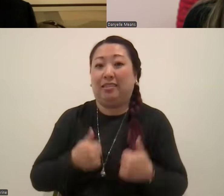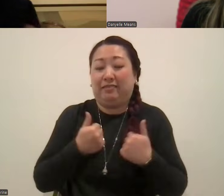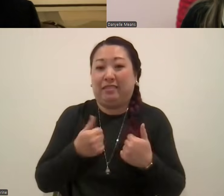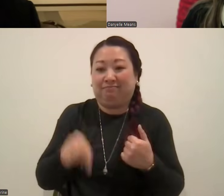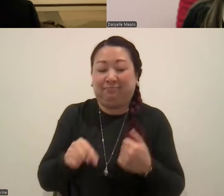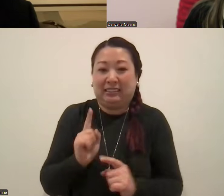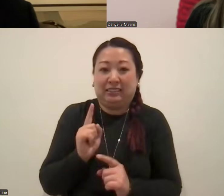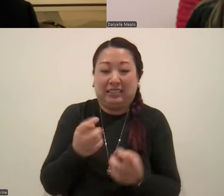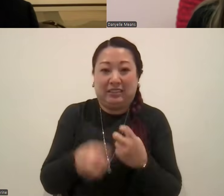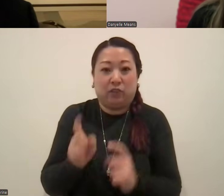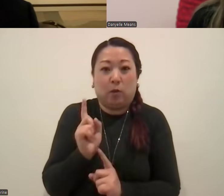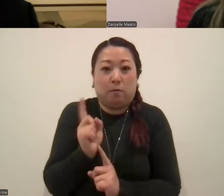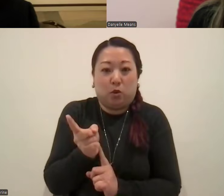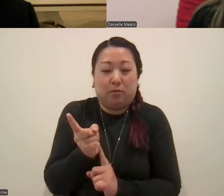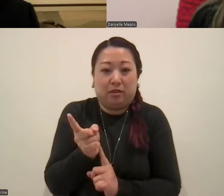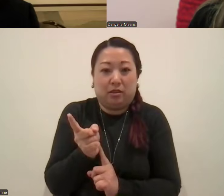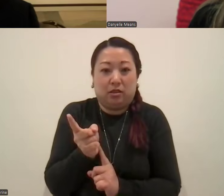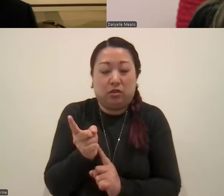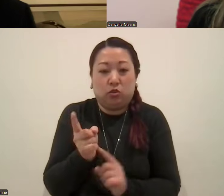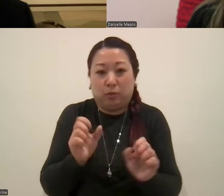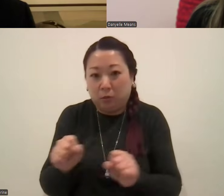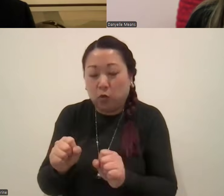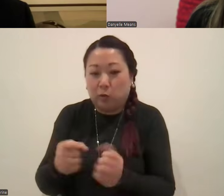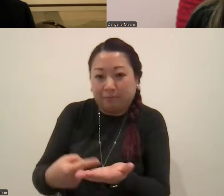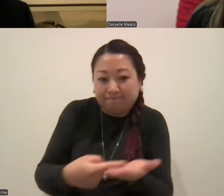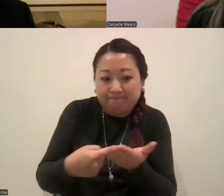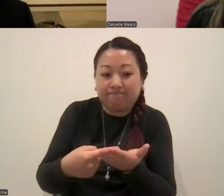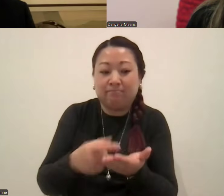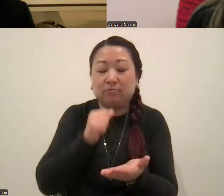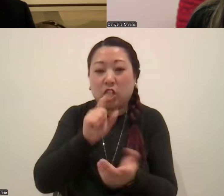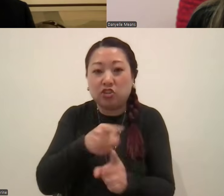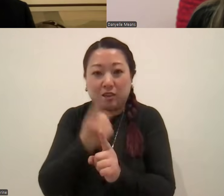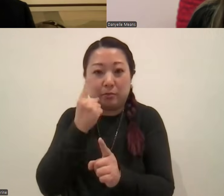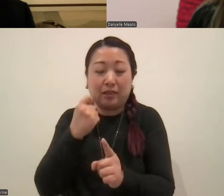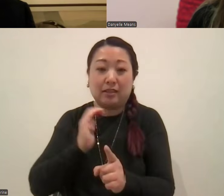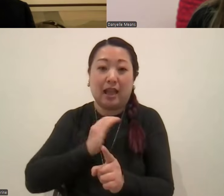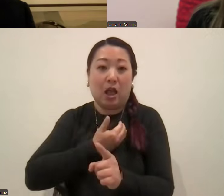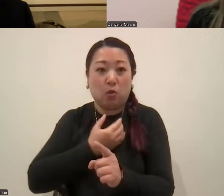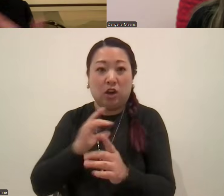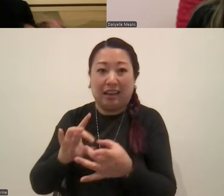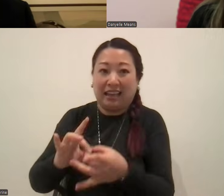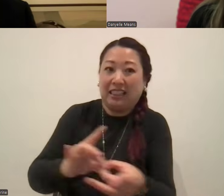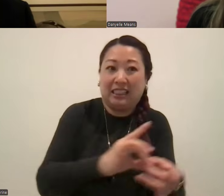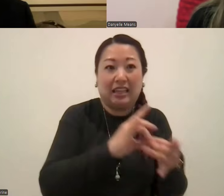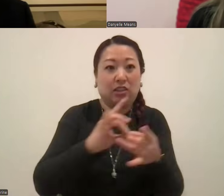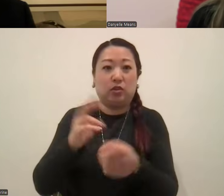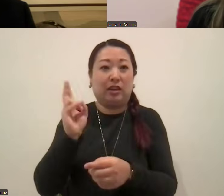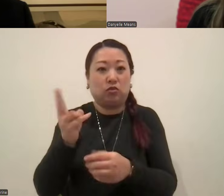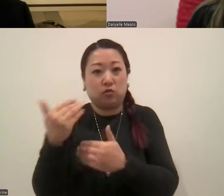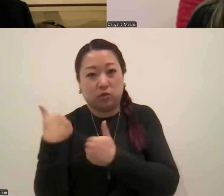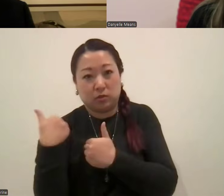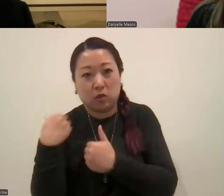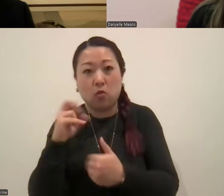for having many of these conversations, not just because of the weight of our collective historical responsibility, our institutional and